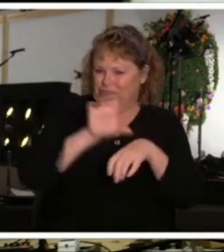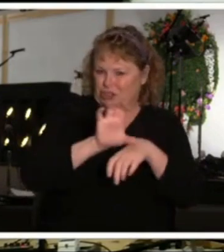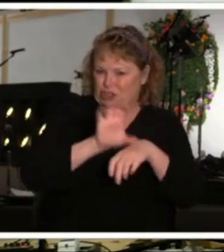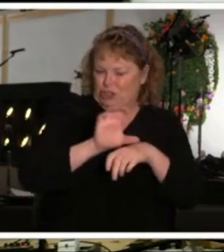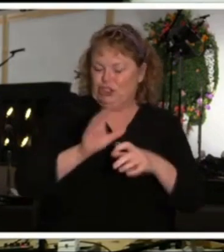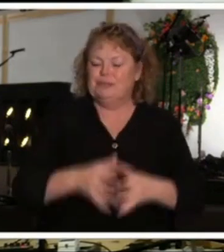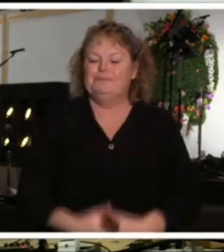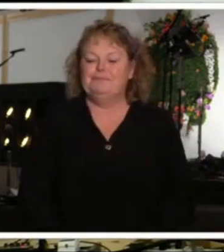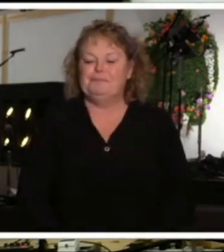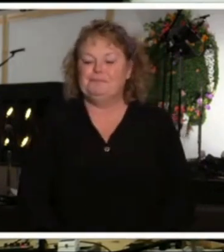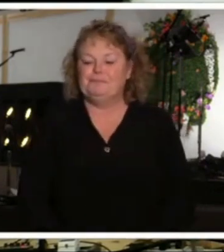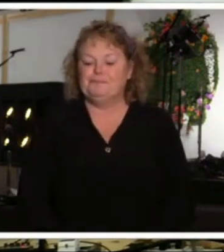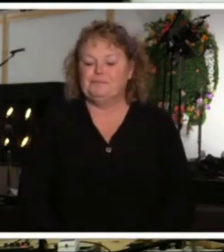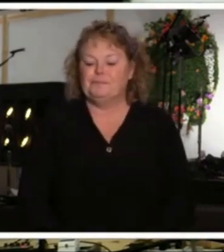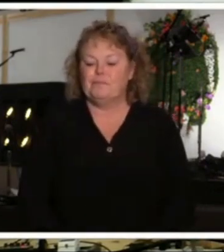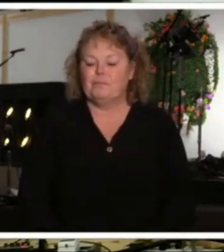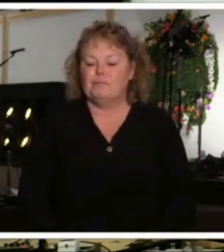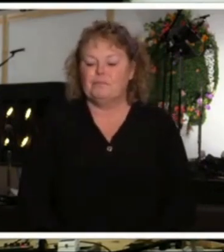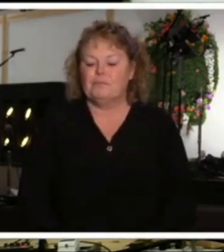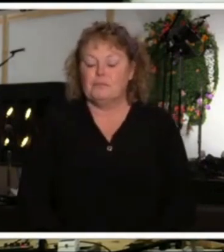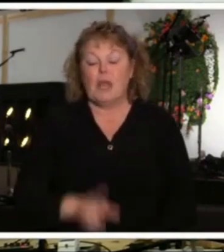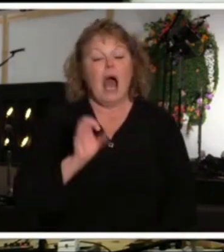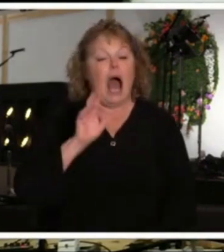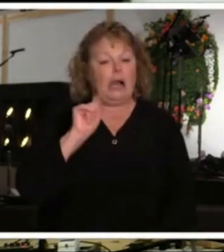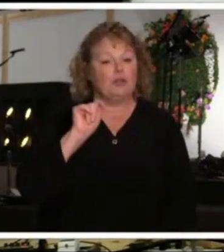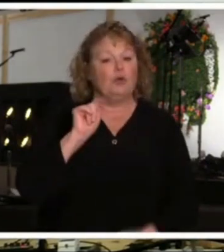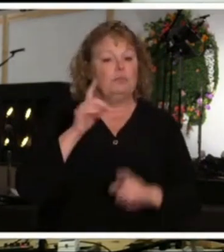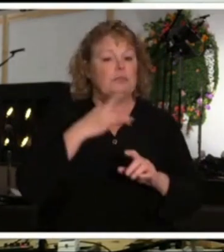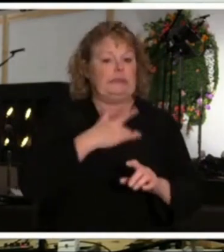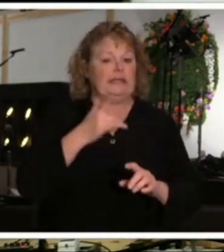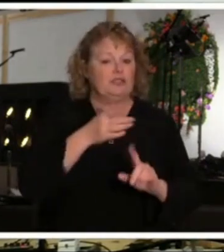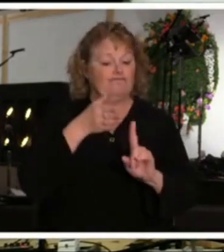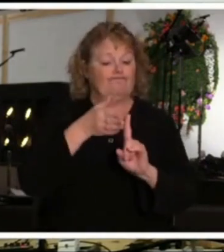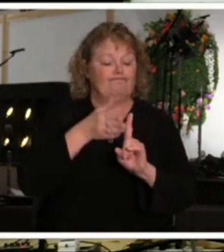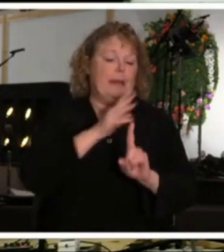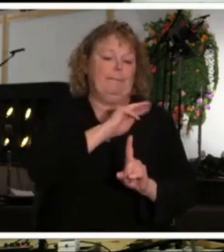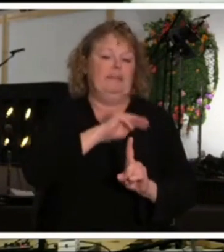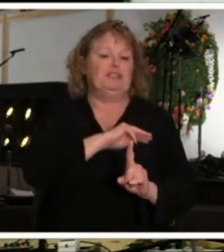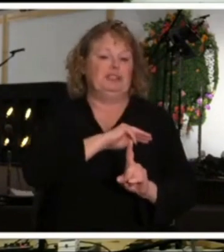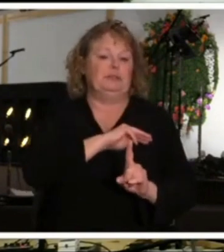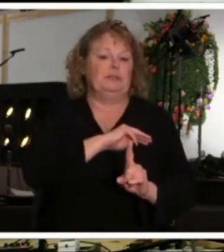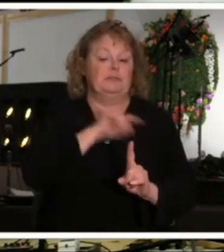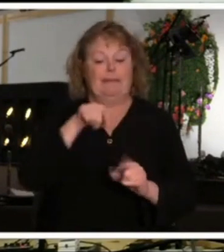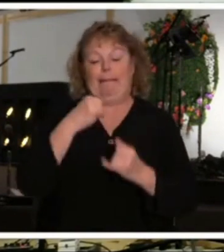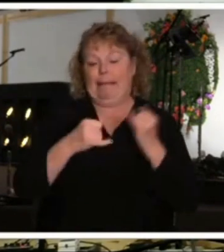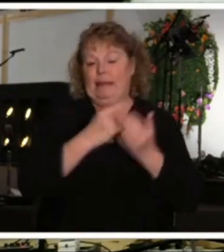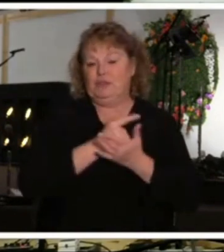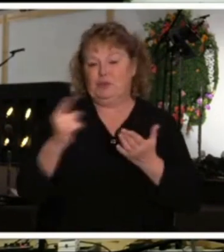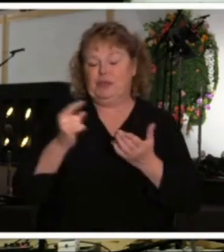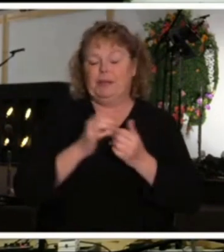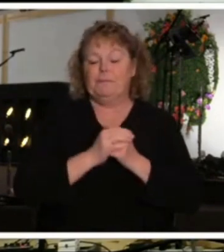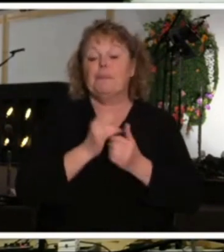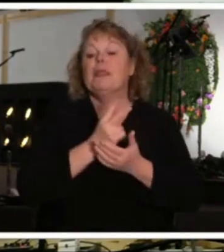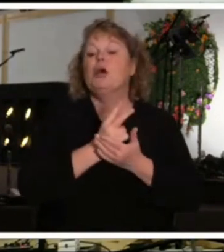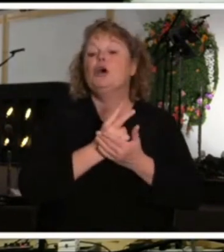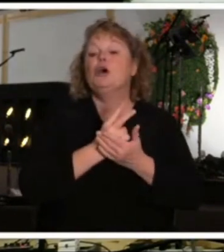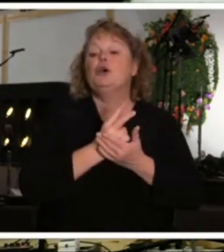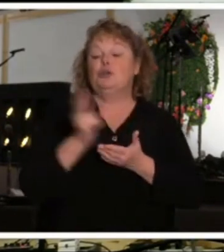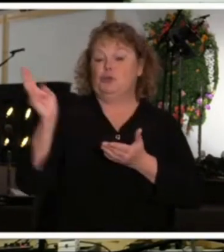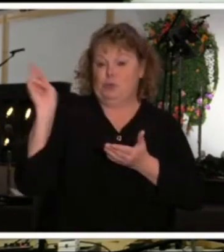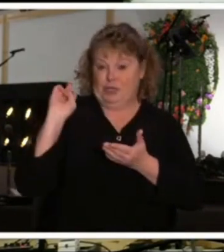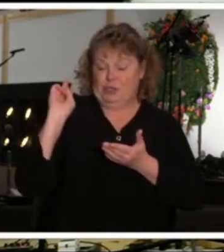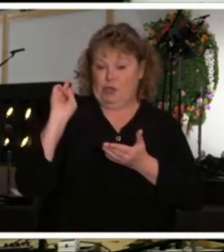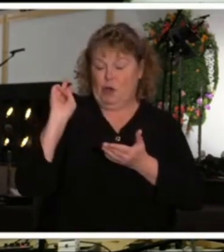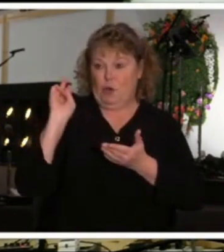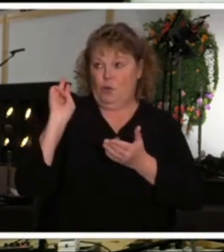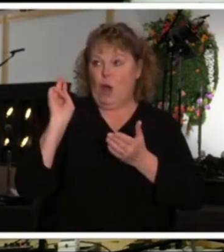This is the final week of our missions emphasis that we have been going through. I had the opportunity 2 weeks ago of sharing with you